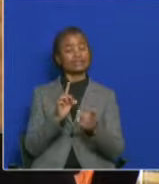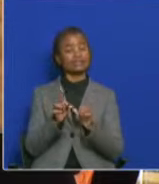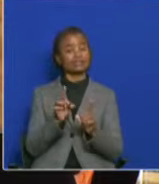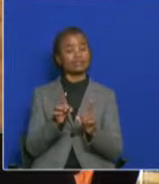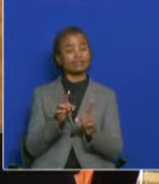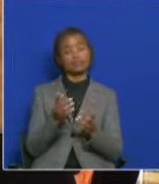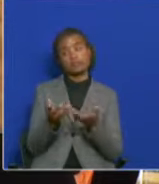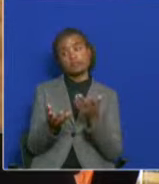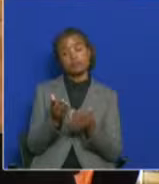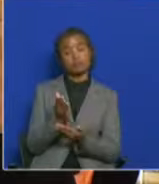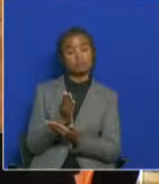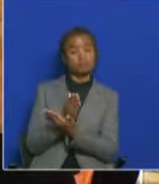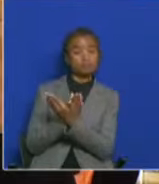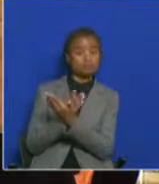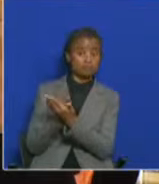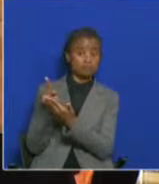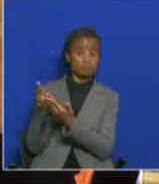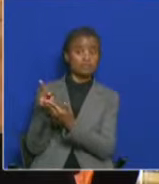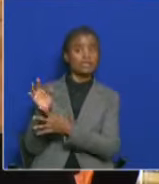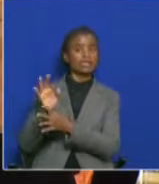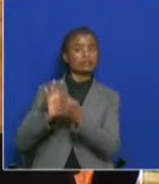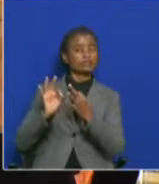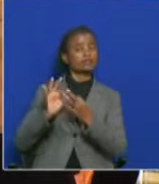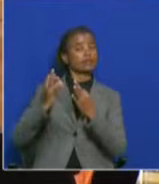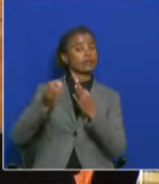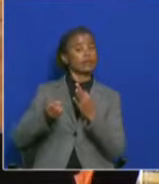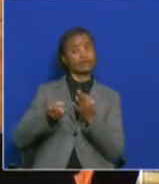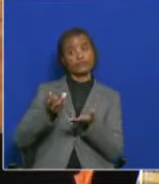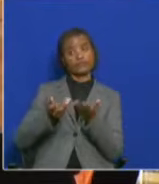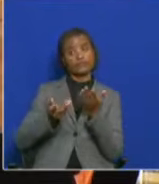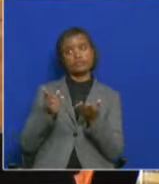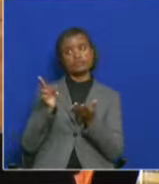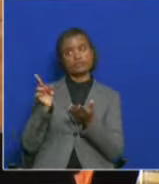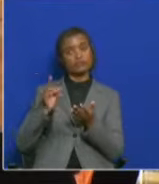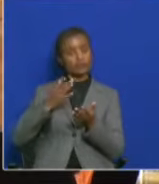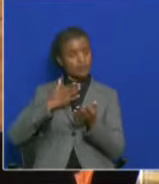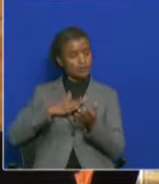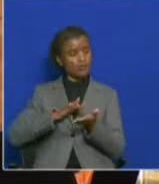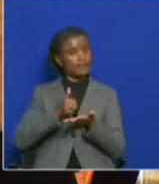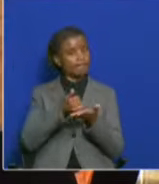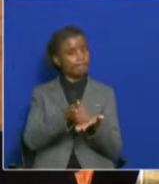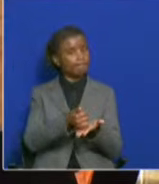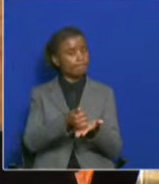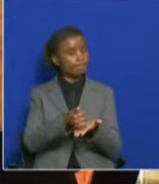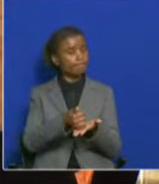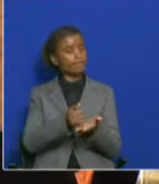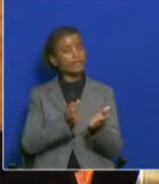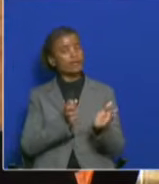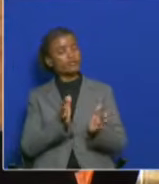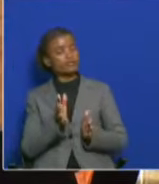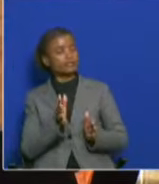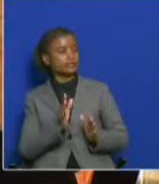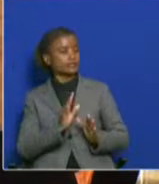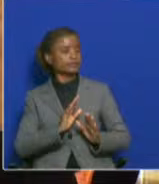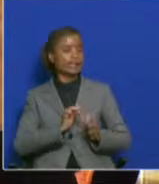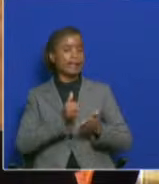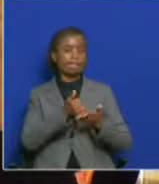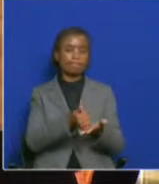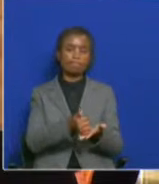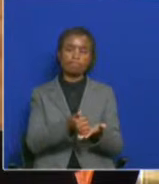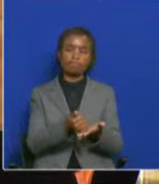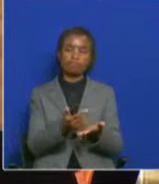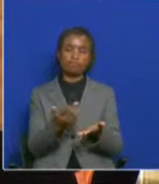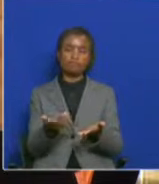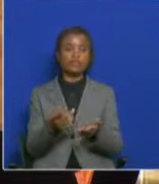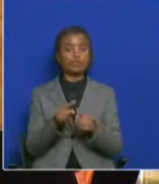why he did it, why he continued to facilitate it. We don't know what that is. But he didn't stop this process. He